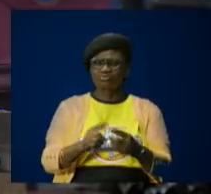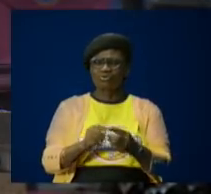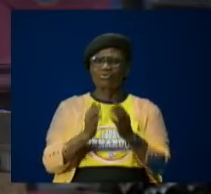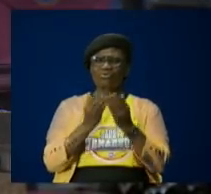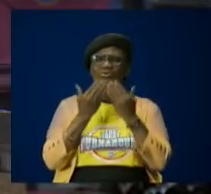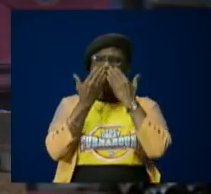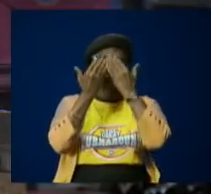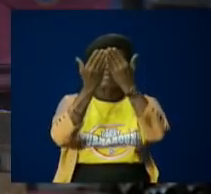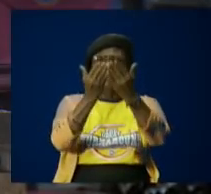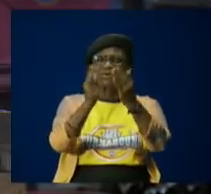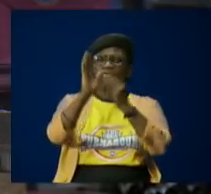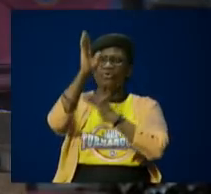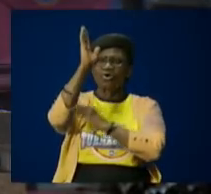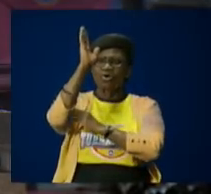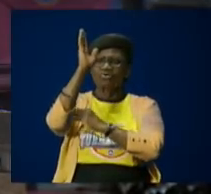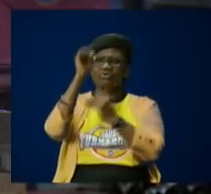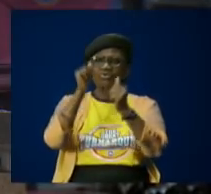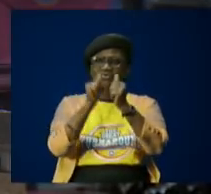with all your heart